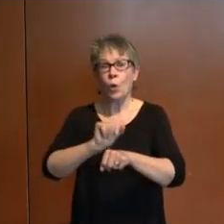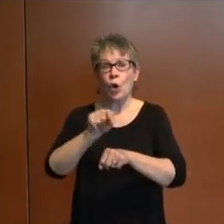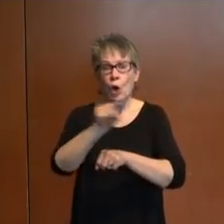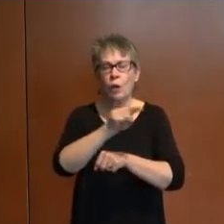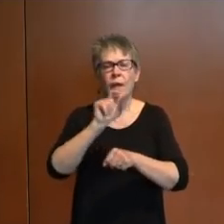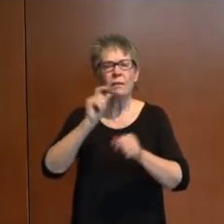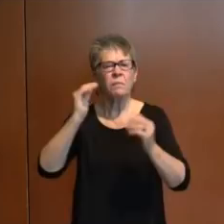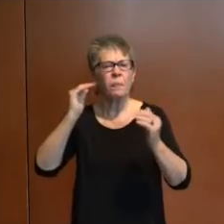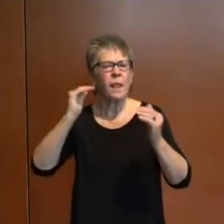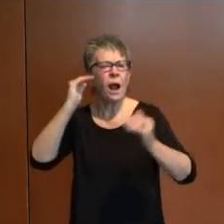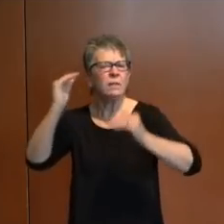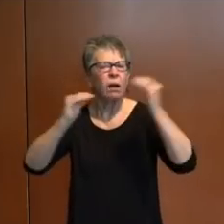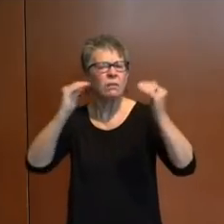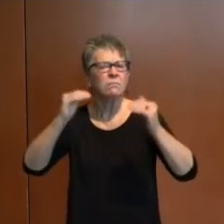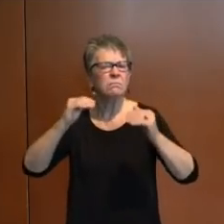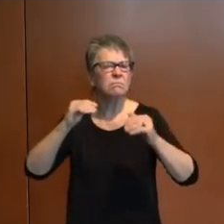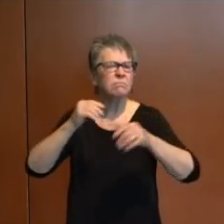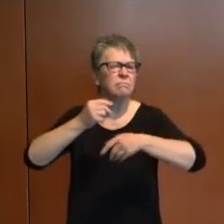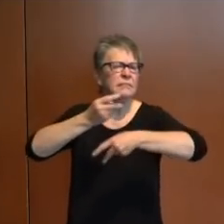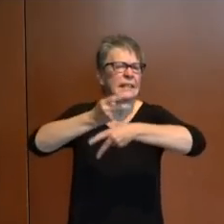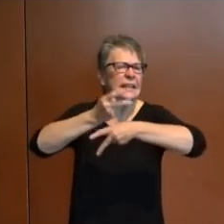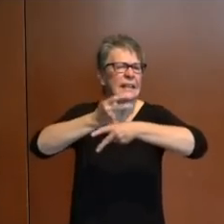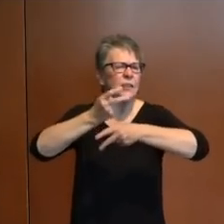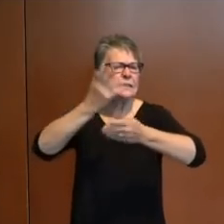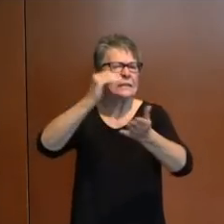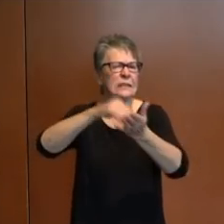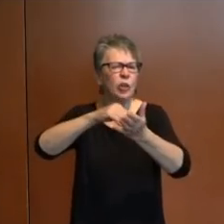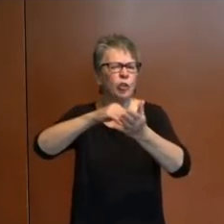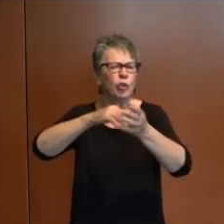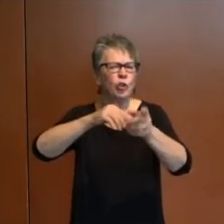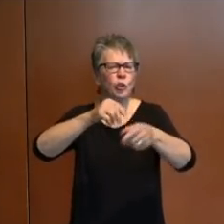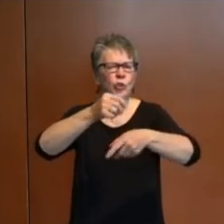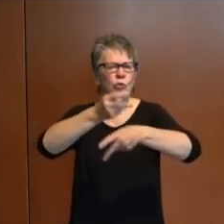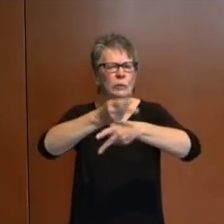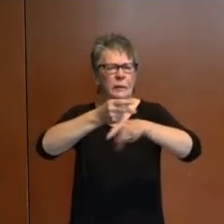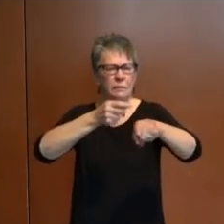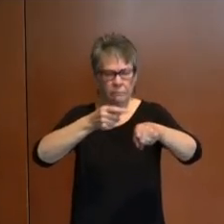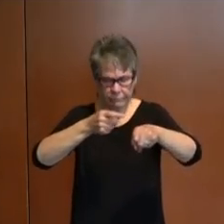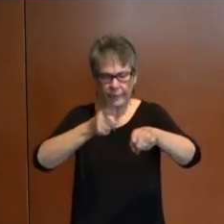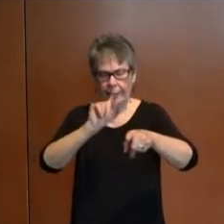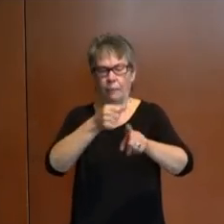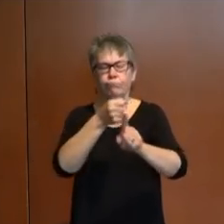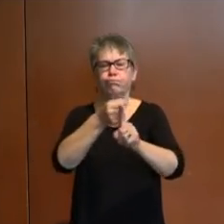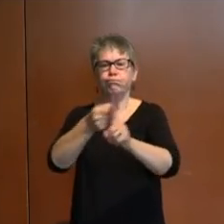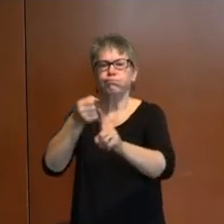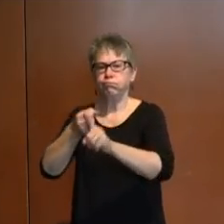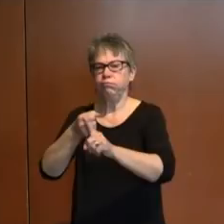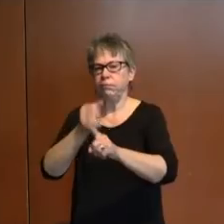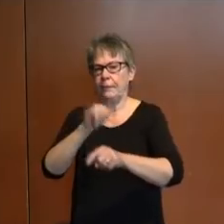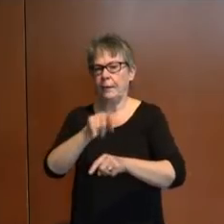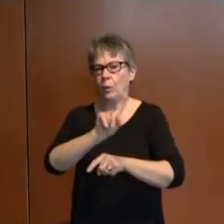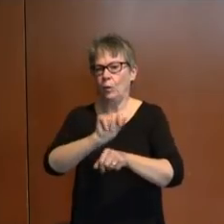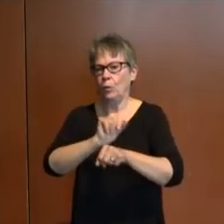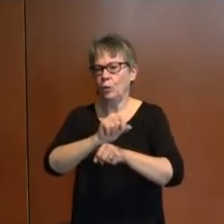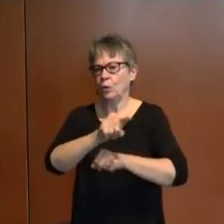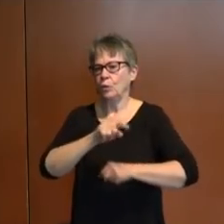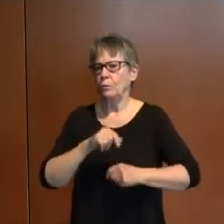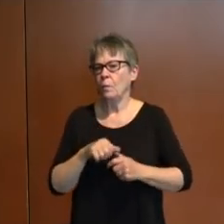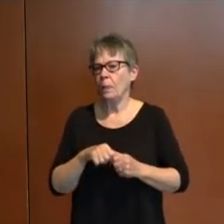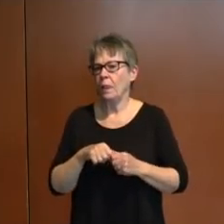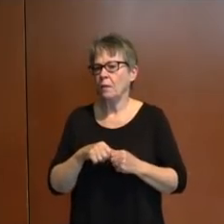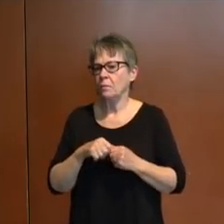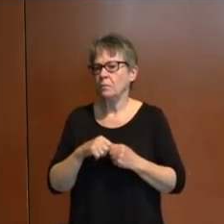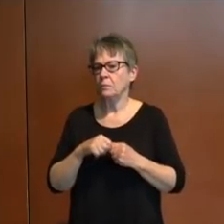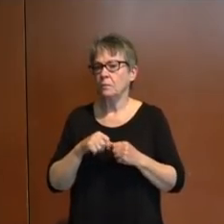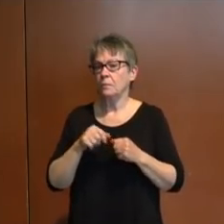all individuals that came in contact with the impacted employees and is requiring the contacts to